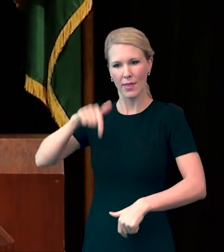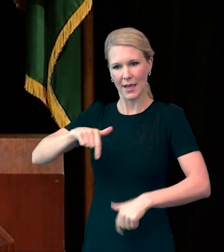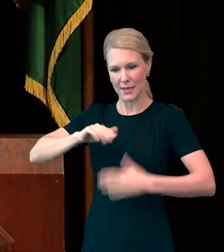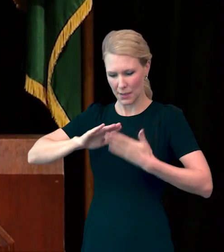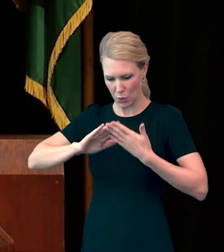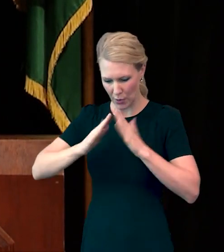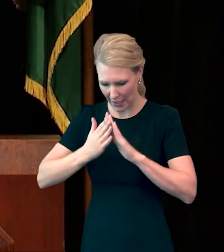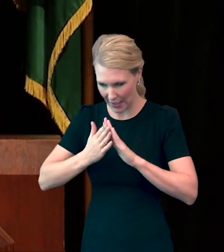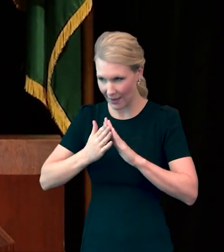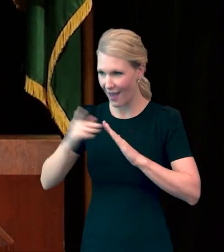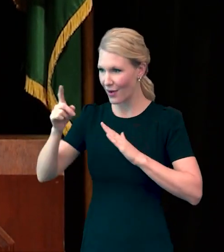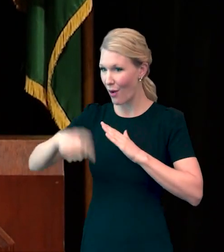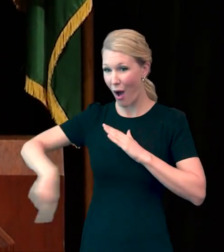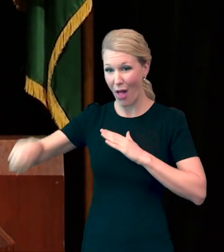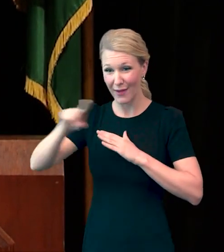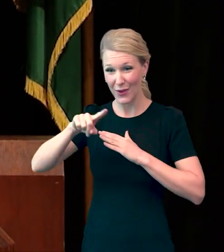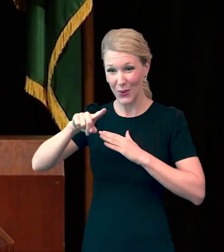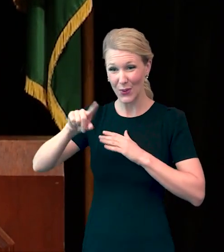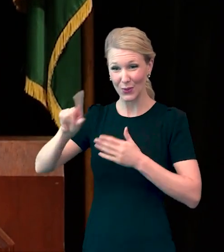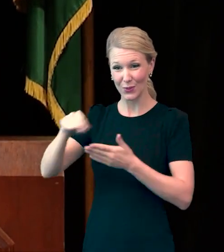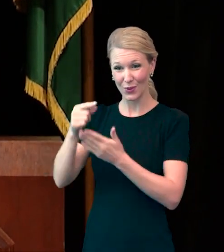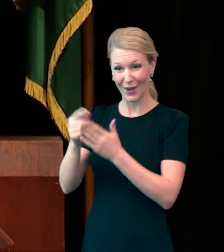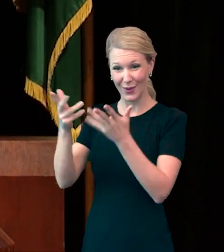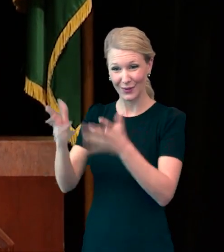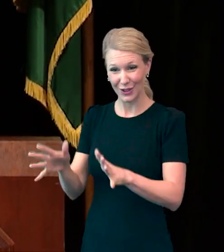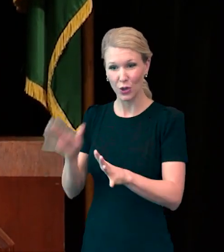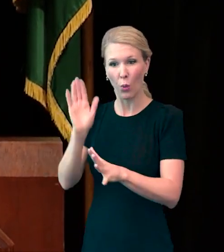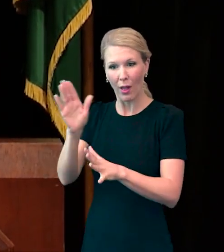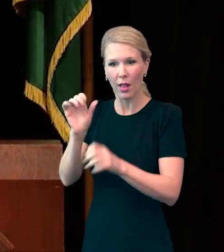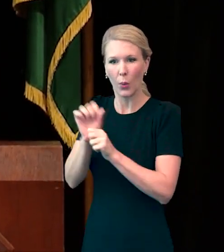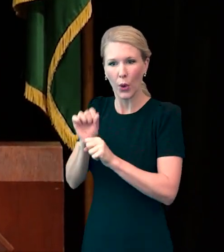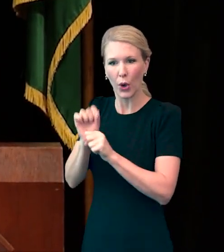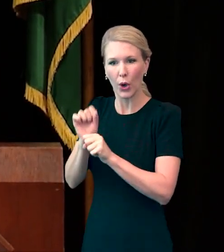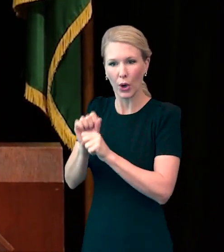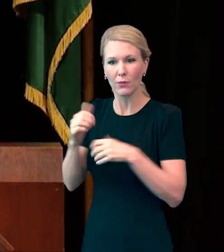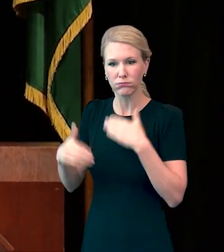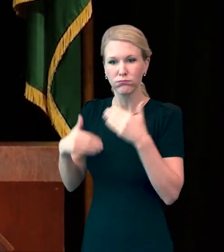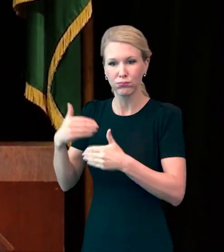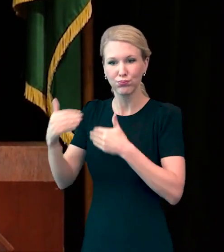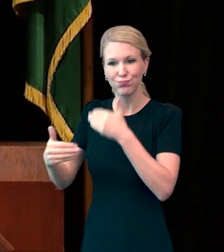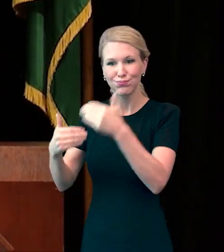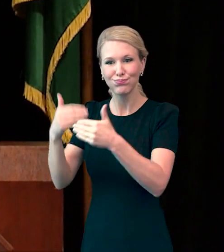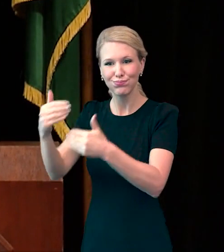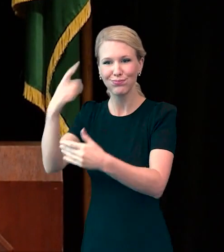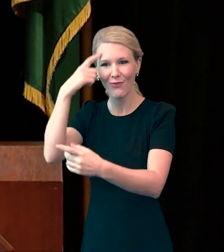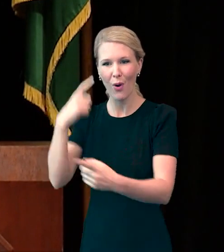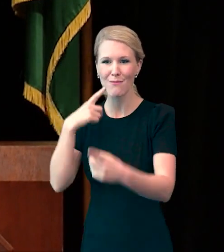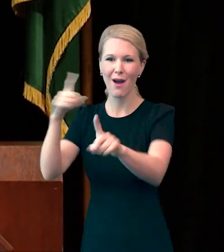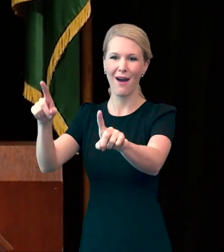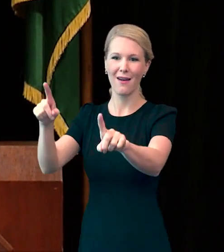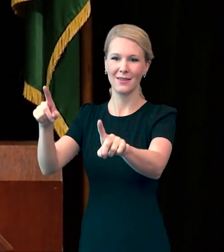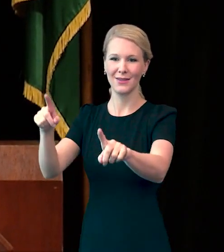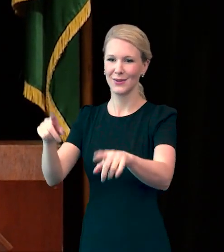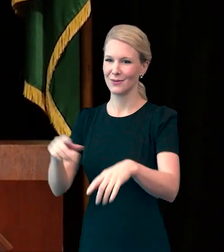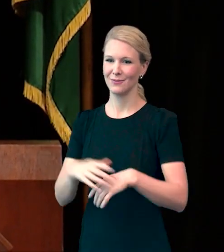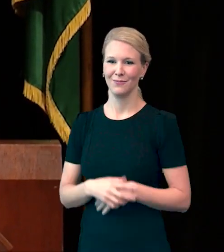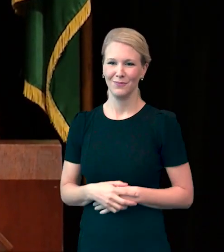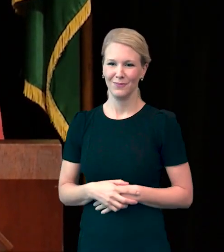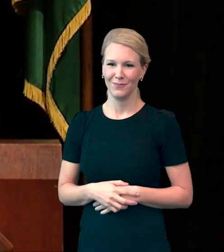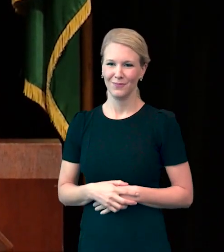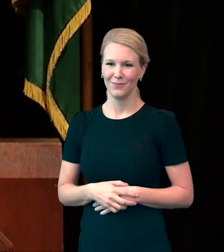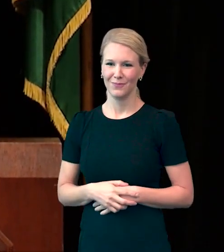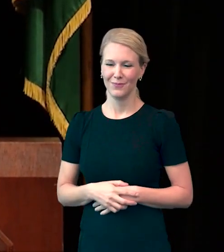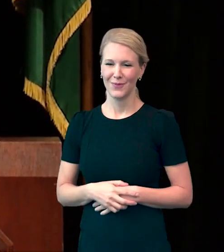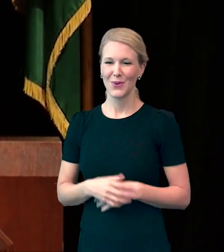this community and all of you, our 2021 graduates, work to succeed every day. The potential